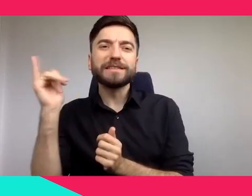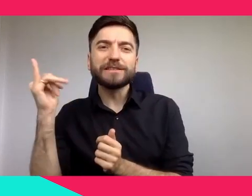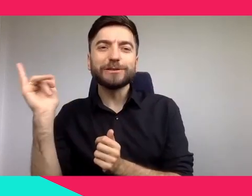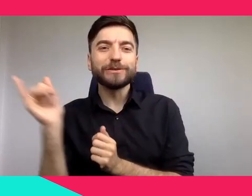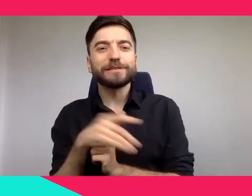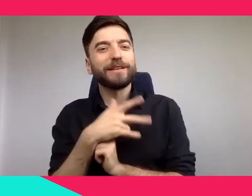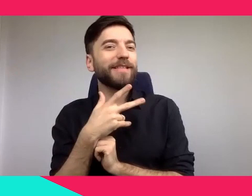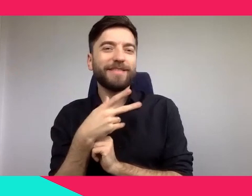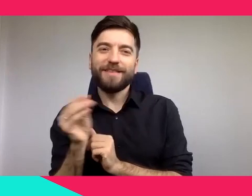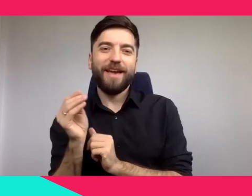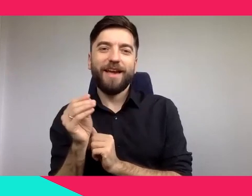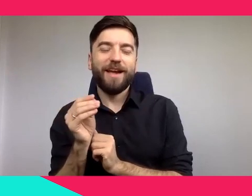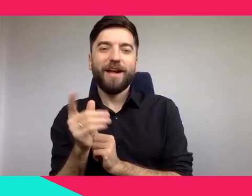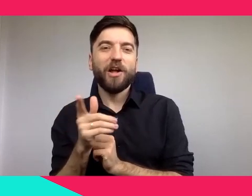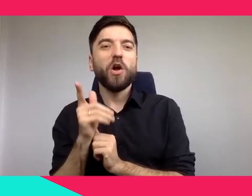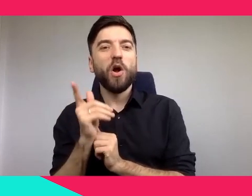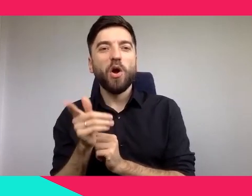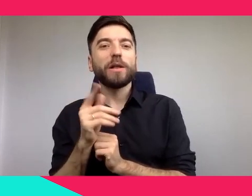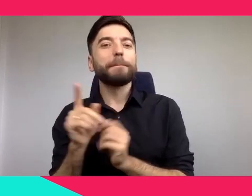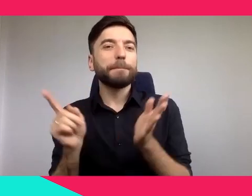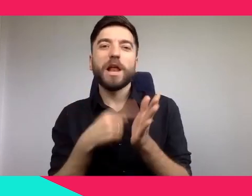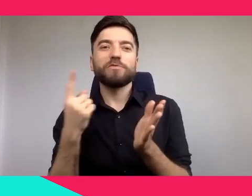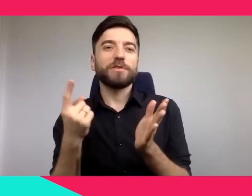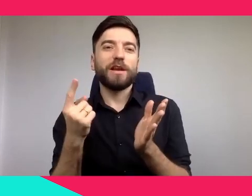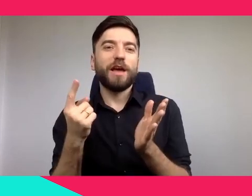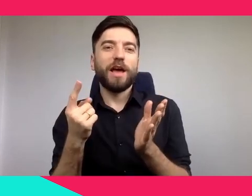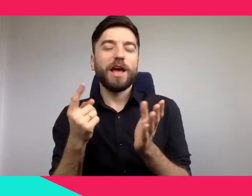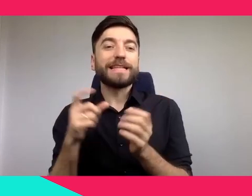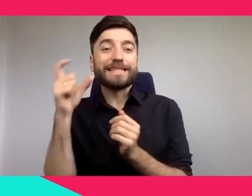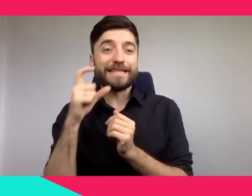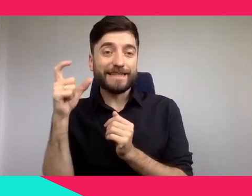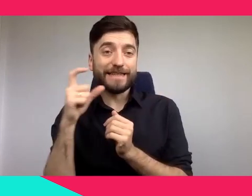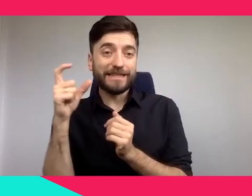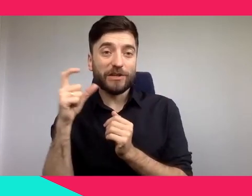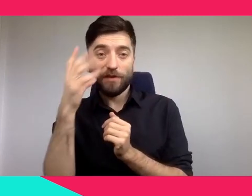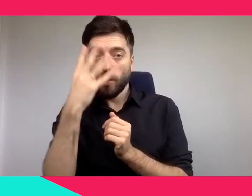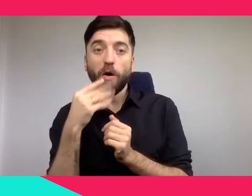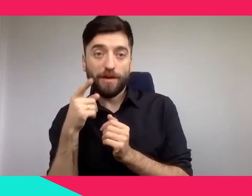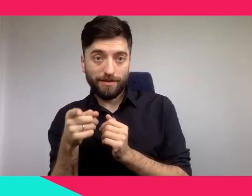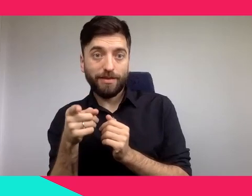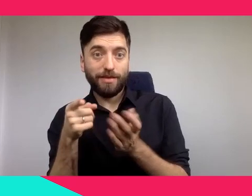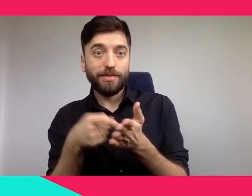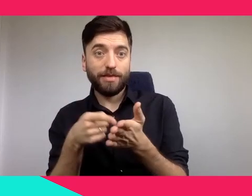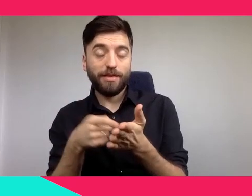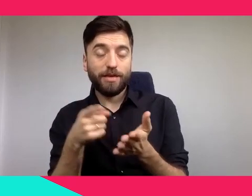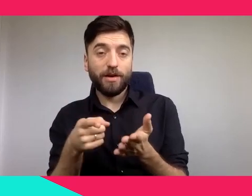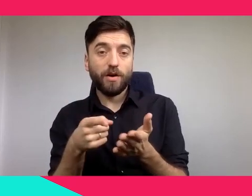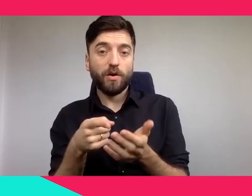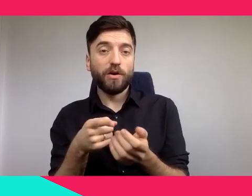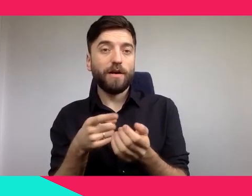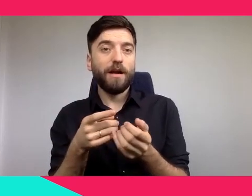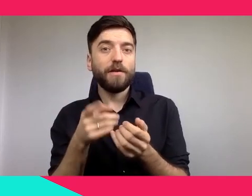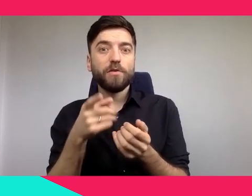this screenshot triggered us within the Rijksmuseum to reevaluate our digitization